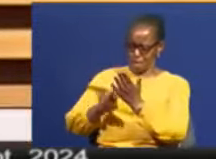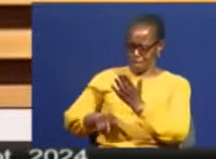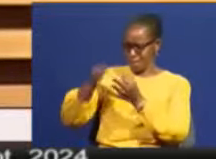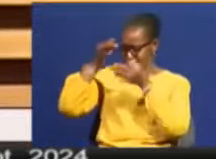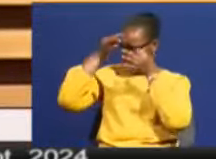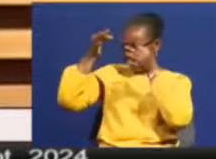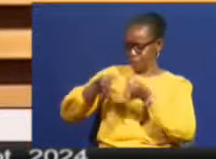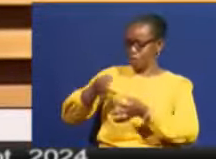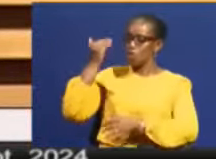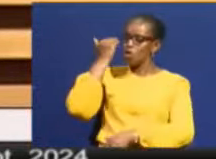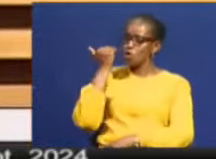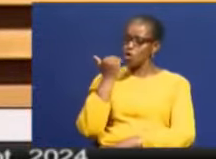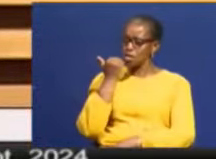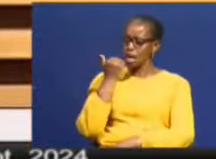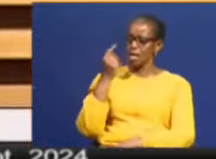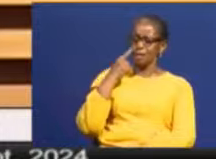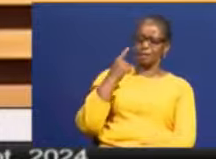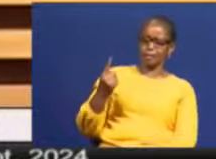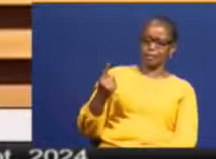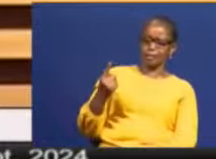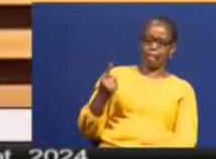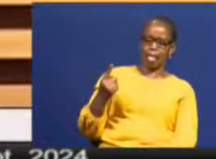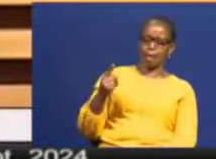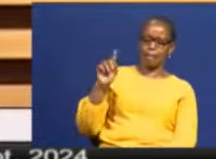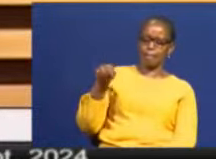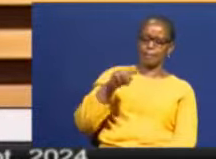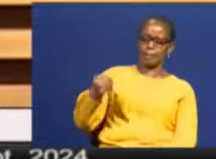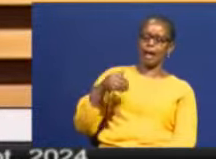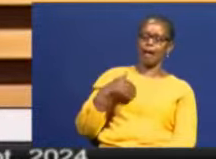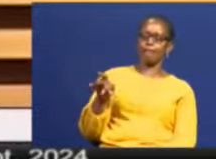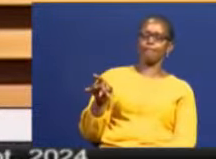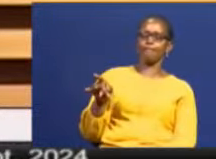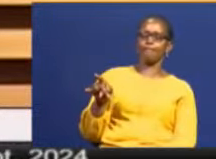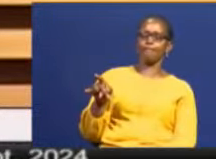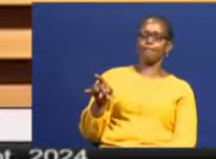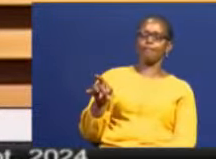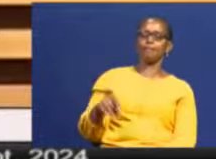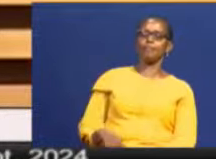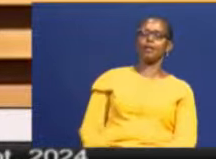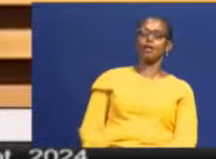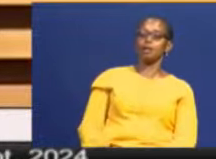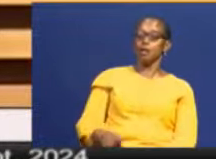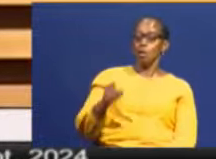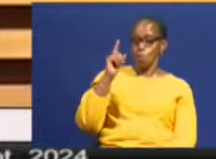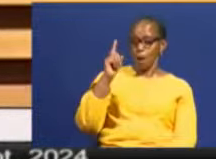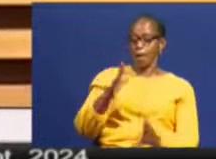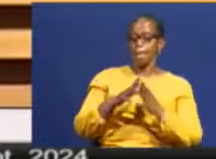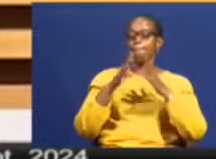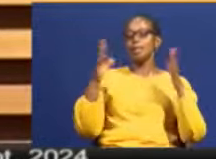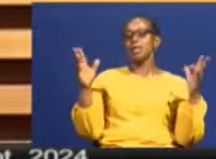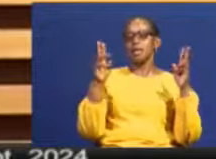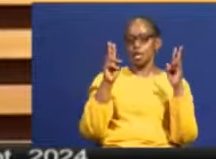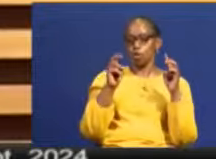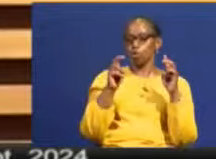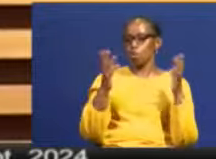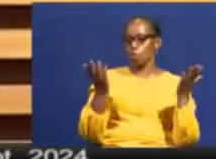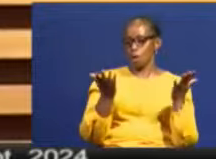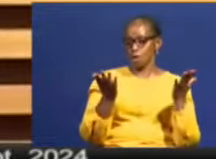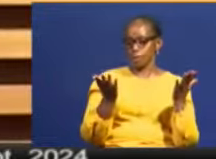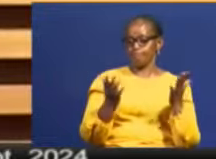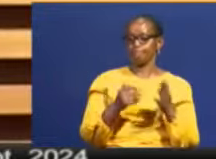notice a fundamental fault in how they were deciding on this matter. One of the bigger issues, Madam Speaker, they were saying that